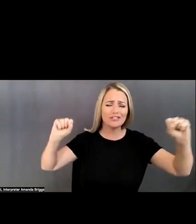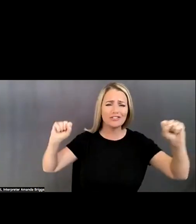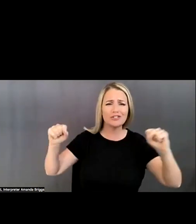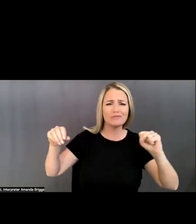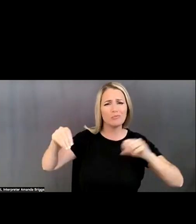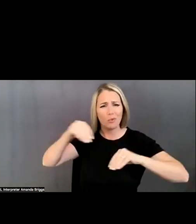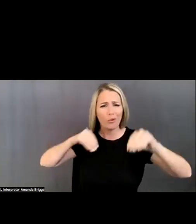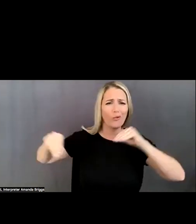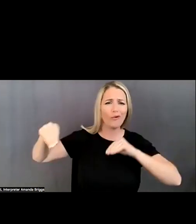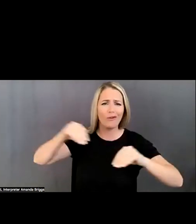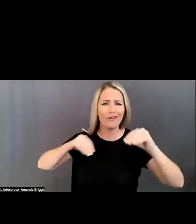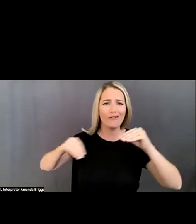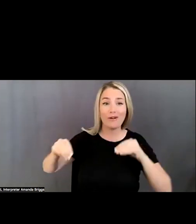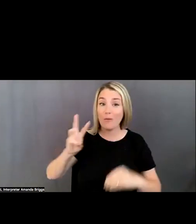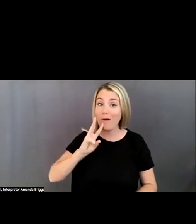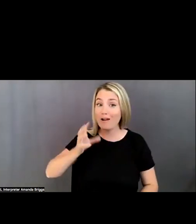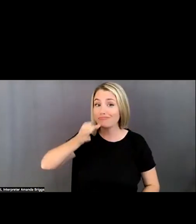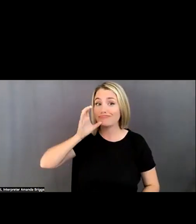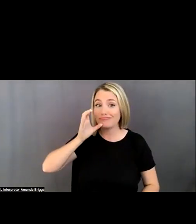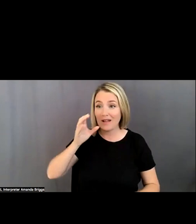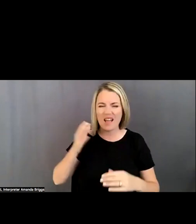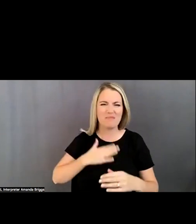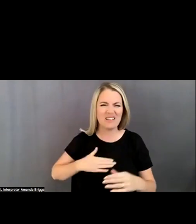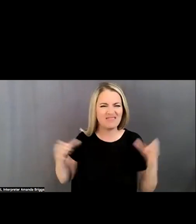please be back when the timer ends.